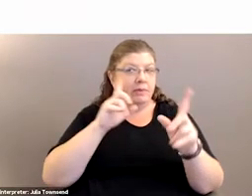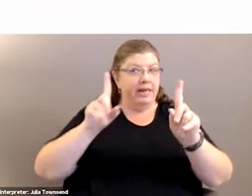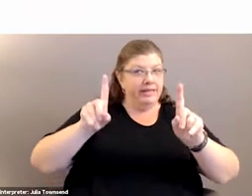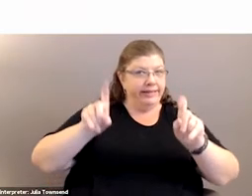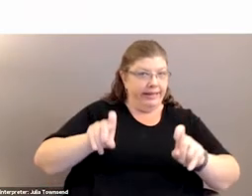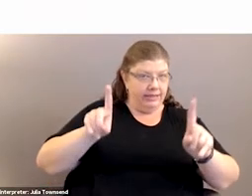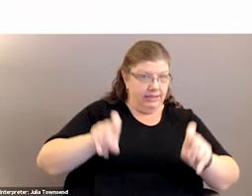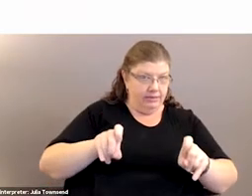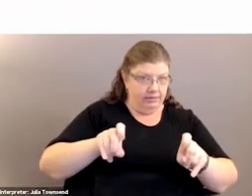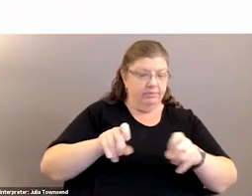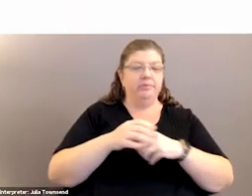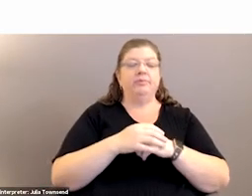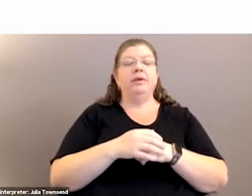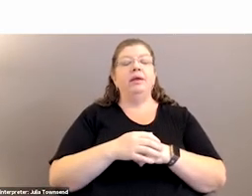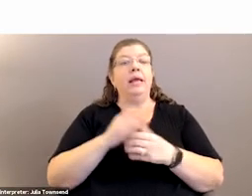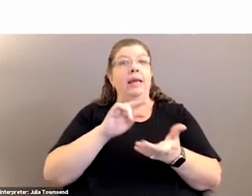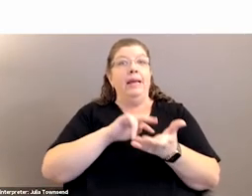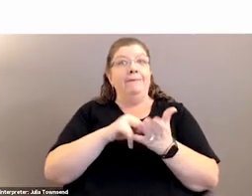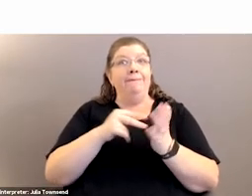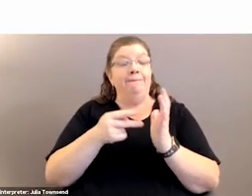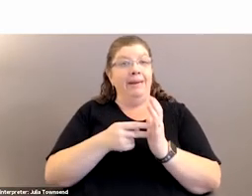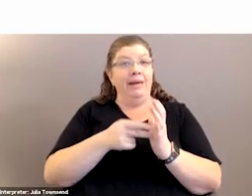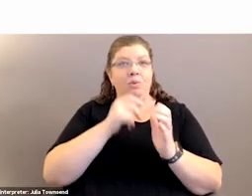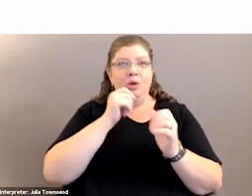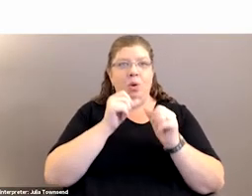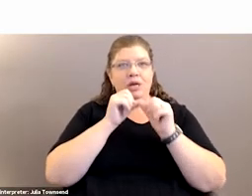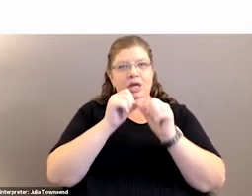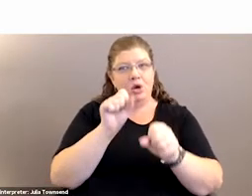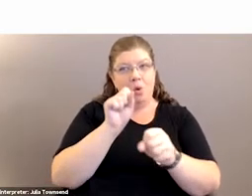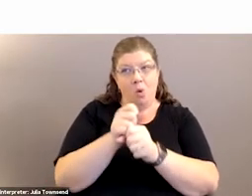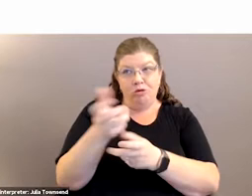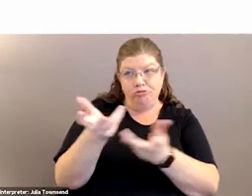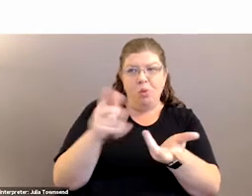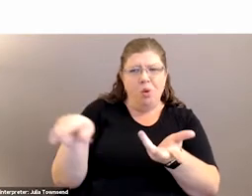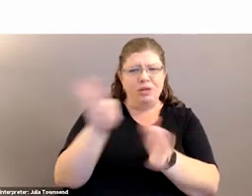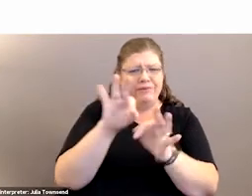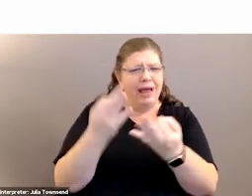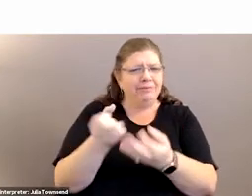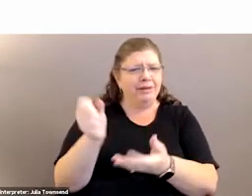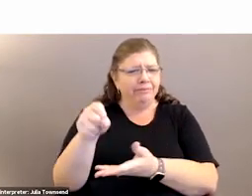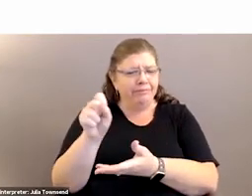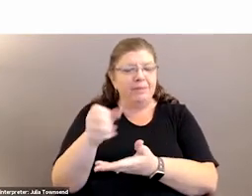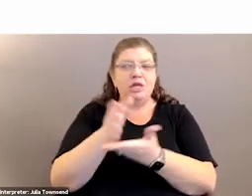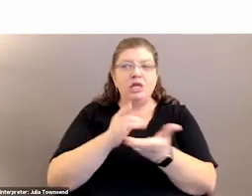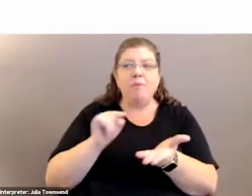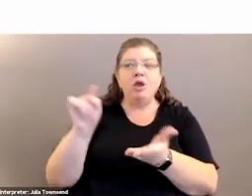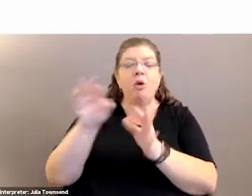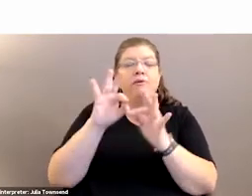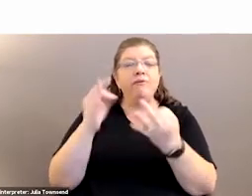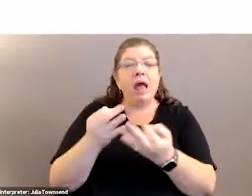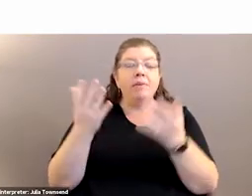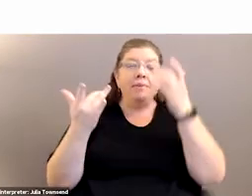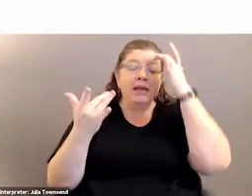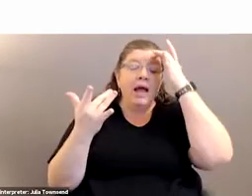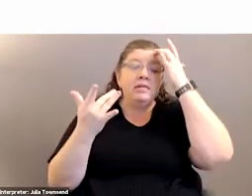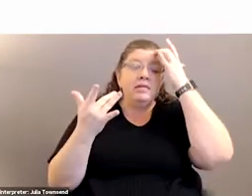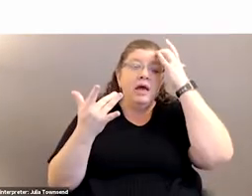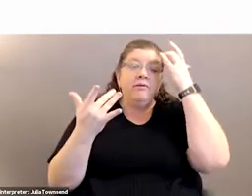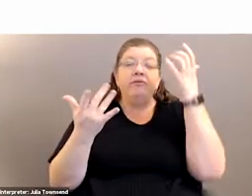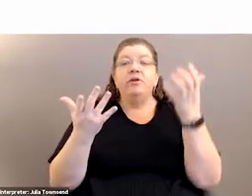tested this does not mean that we don't continue to work with those families some of those families it's because of